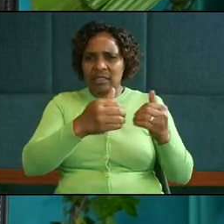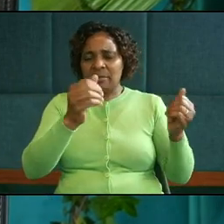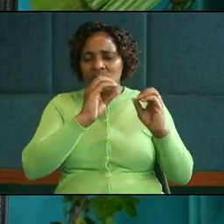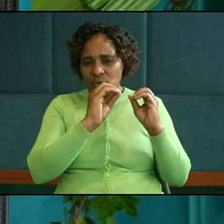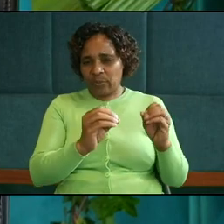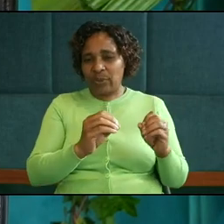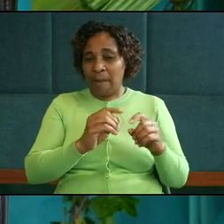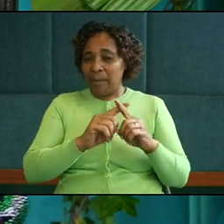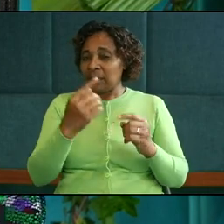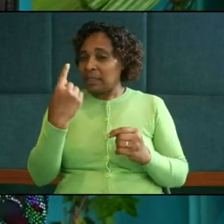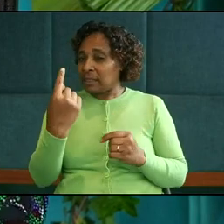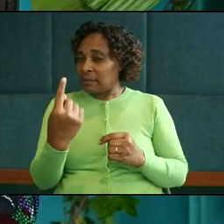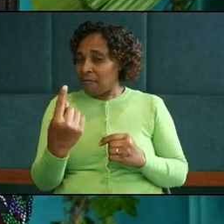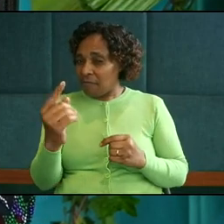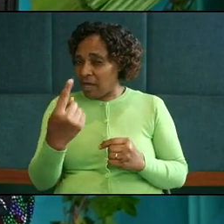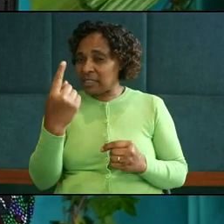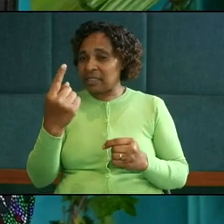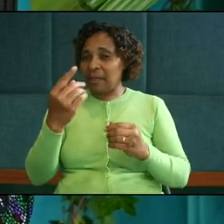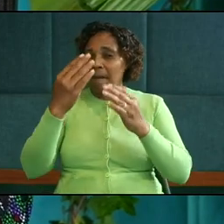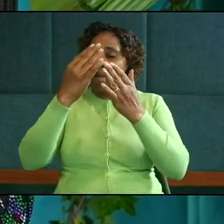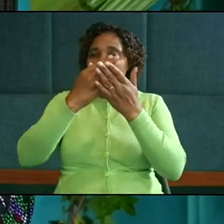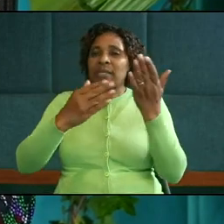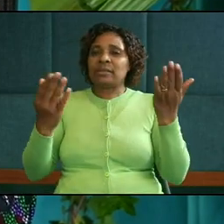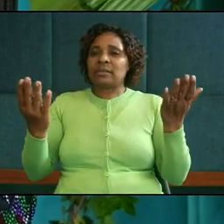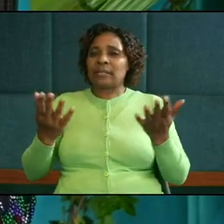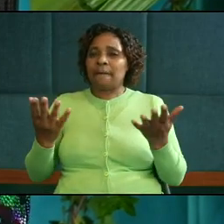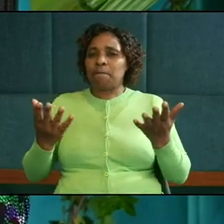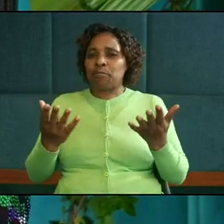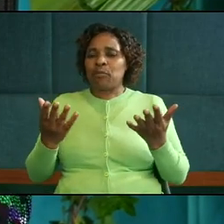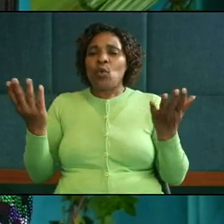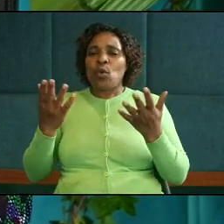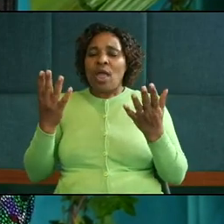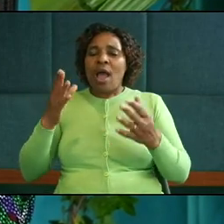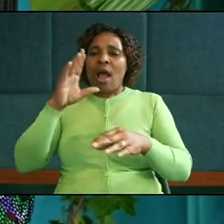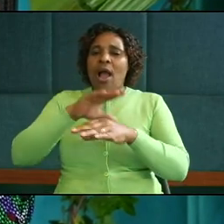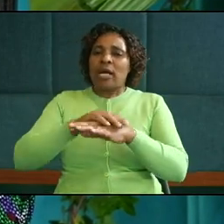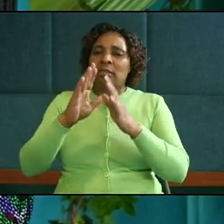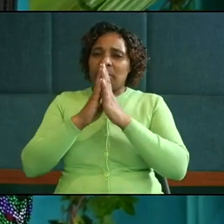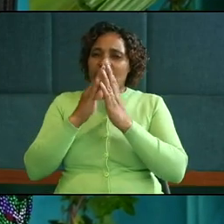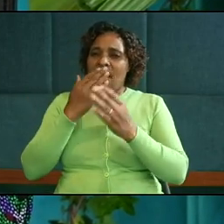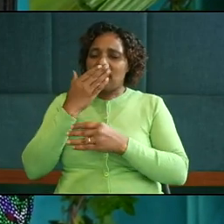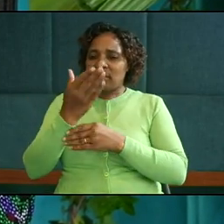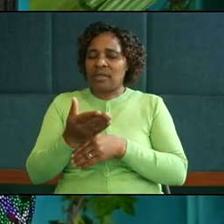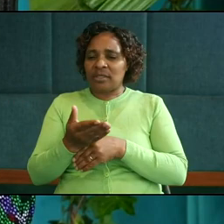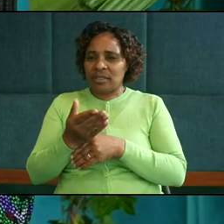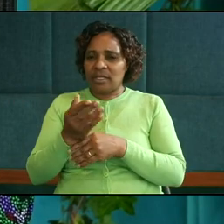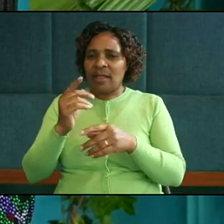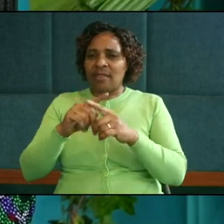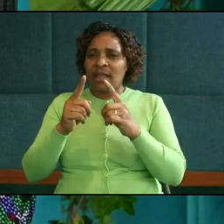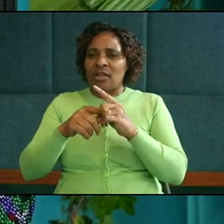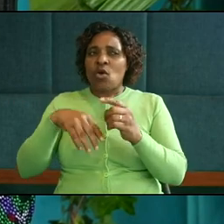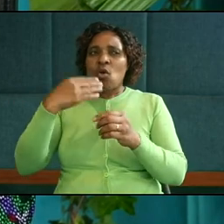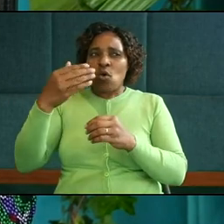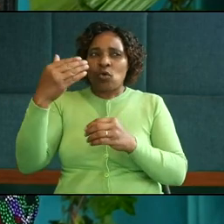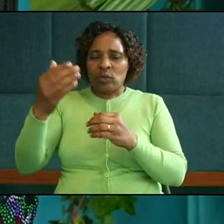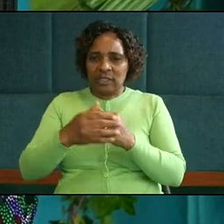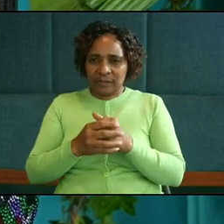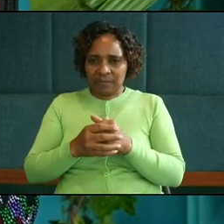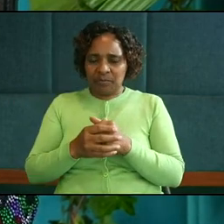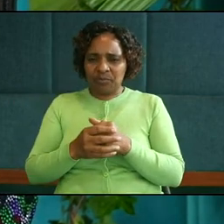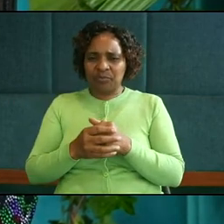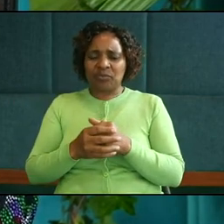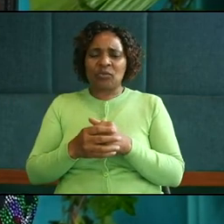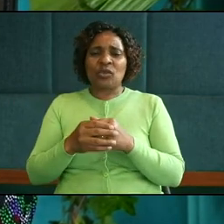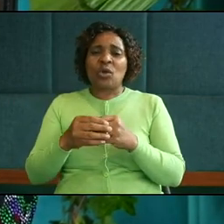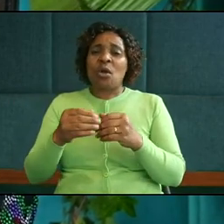the first part of that flashlight where she gets her prayer answered. And I think often we may